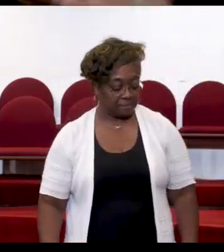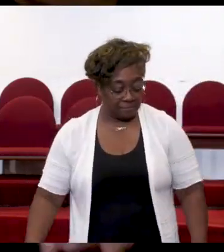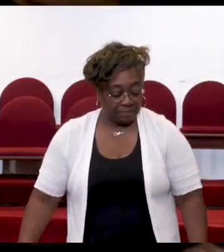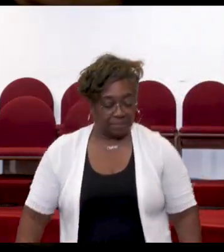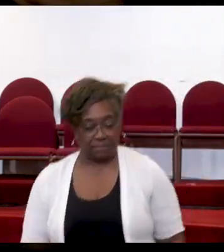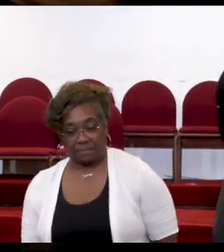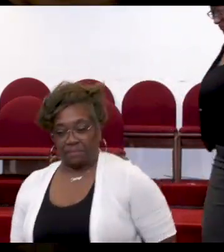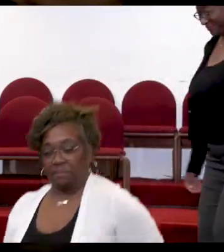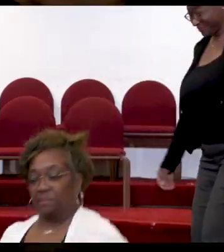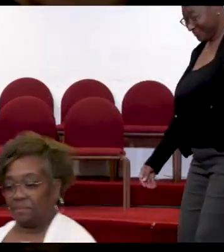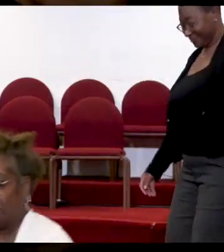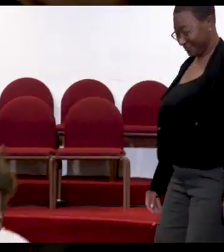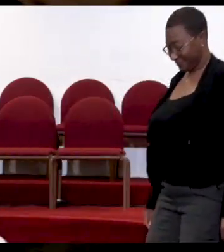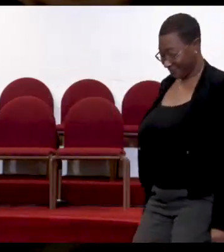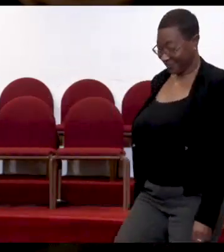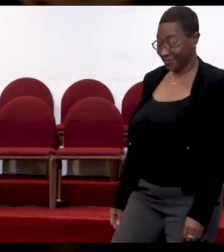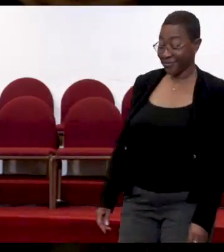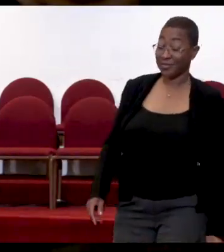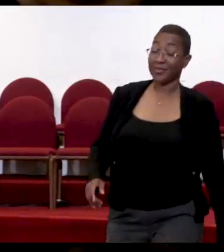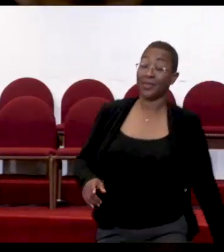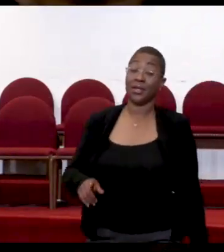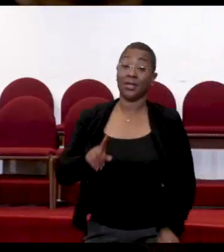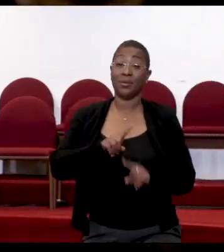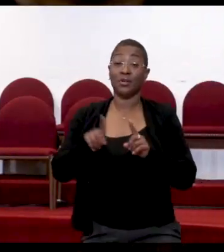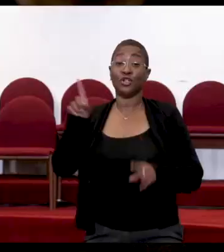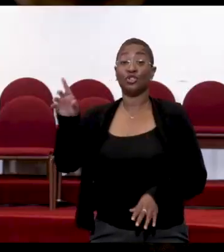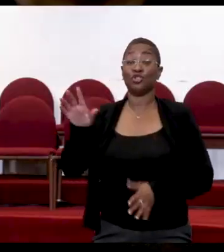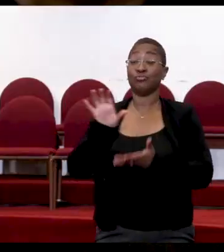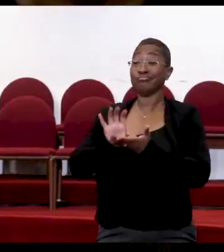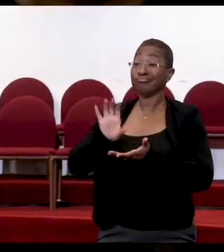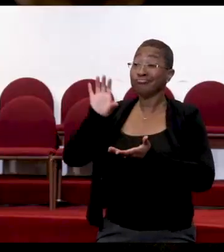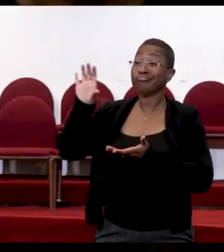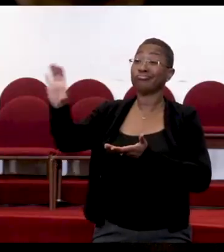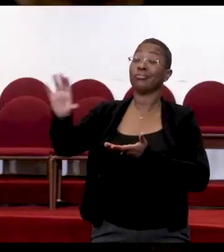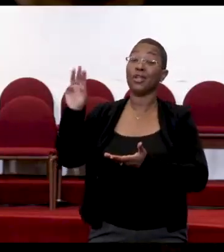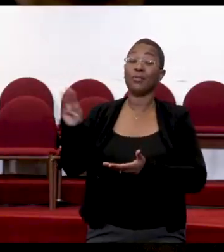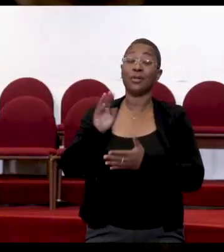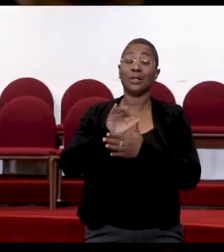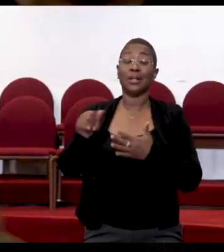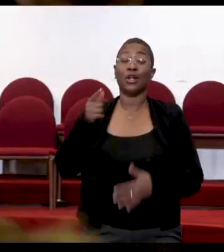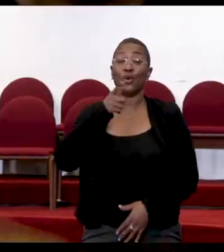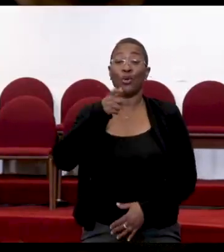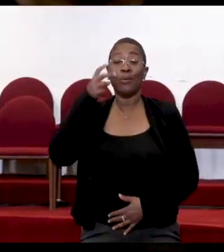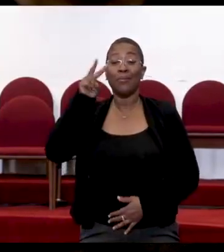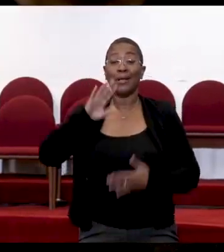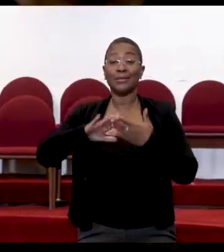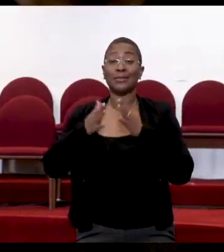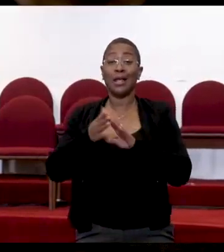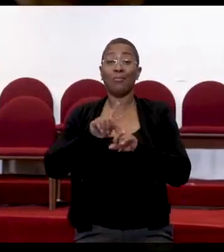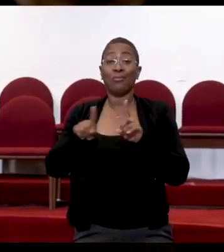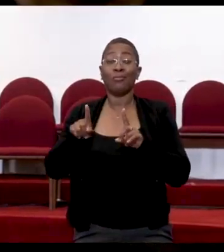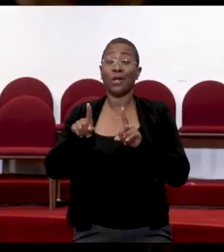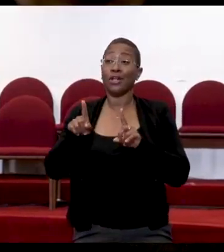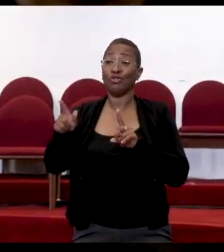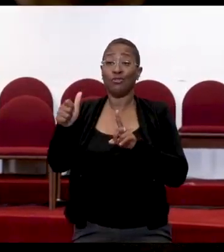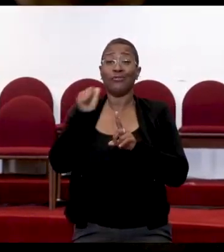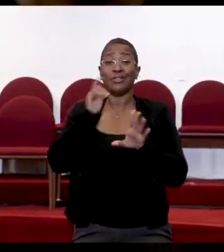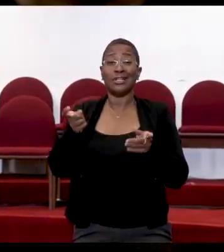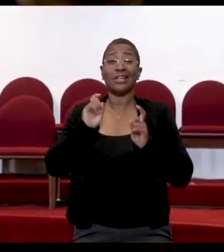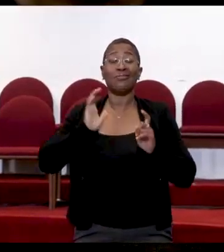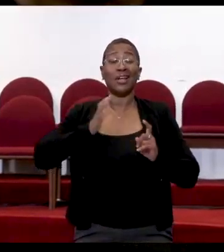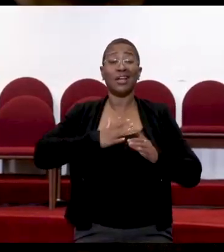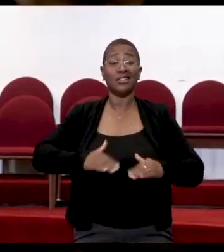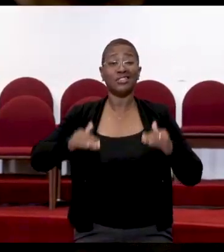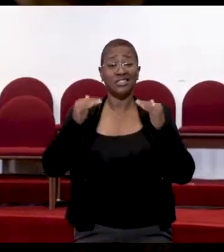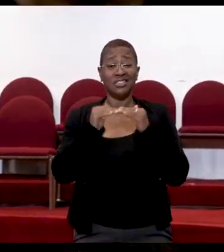dollars in Mexican Town, give them all kinds of assistance, but you refuse to give us justice. That is